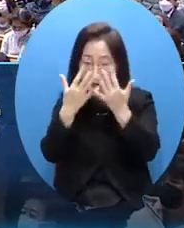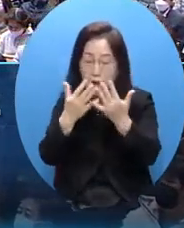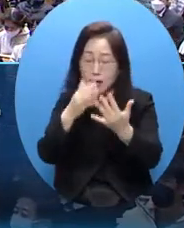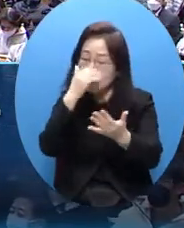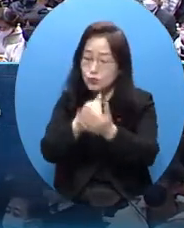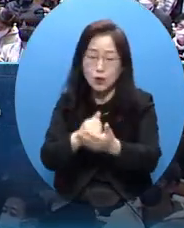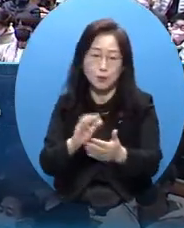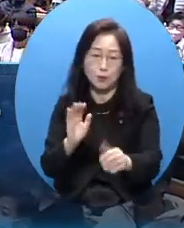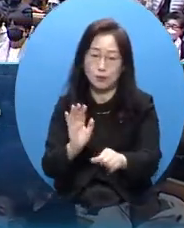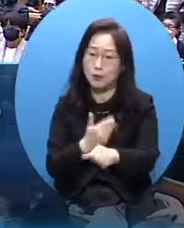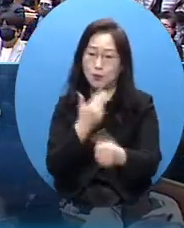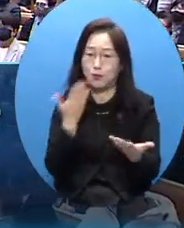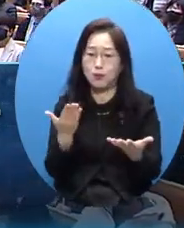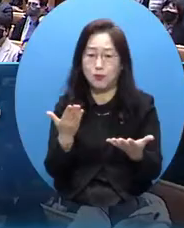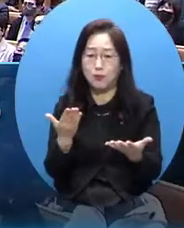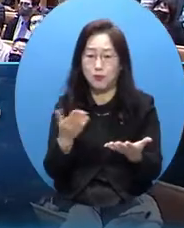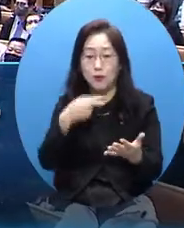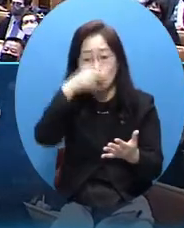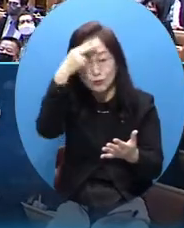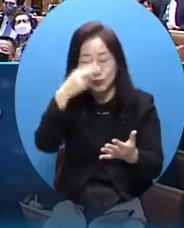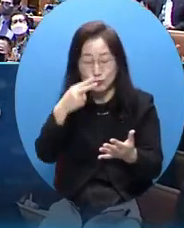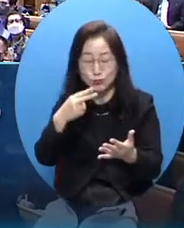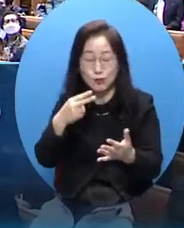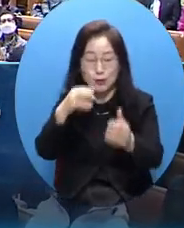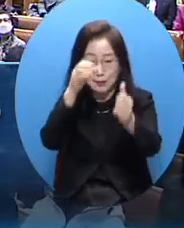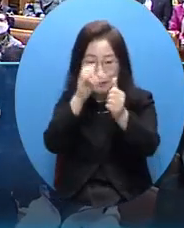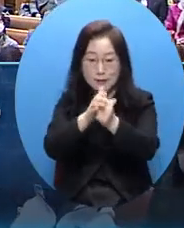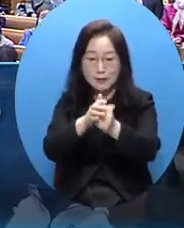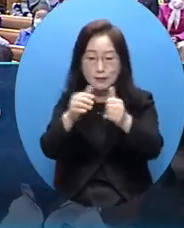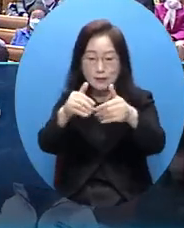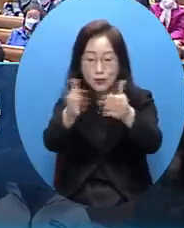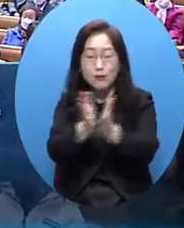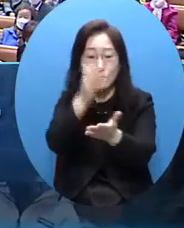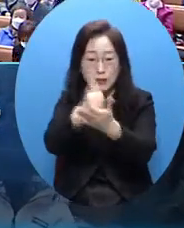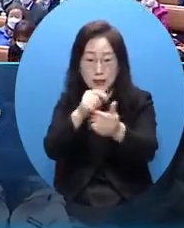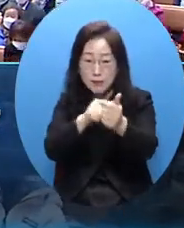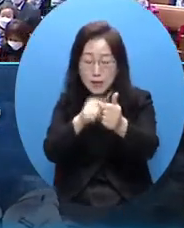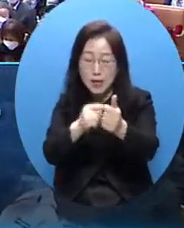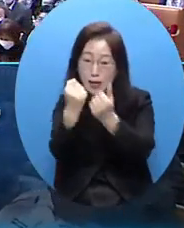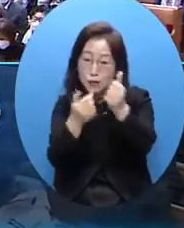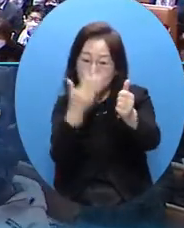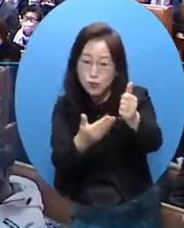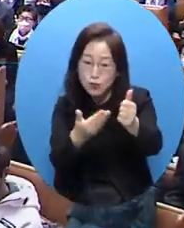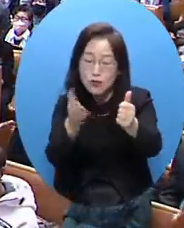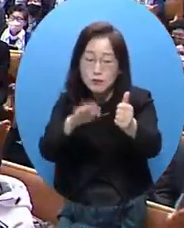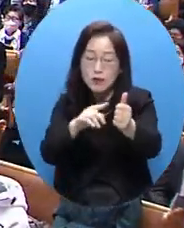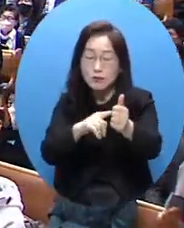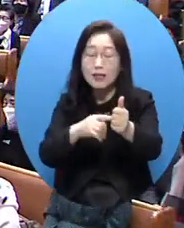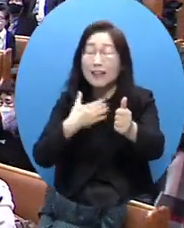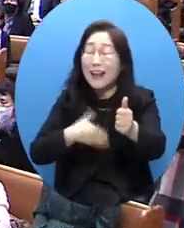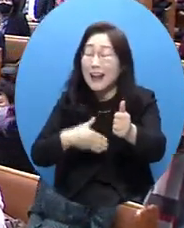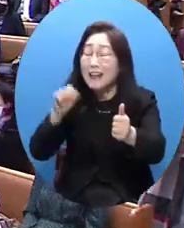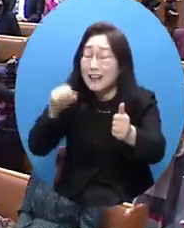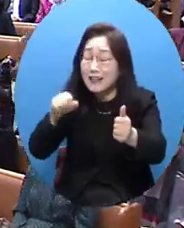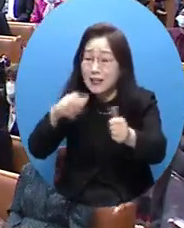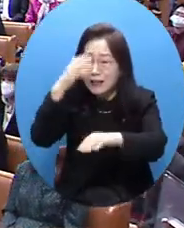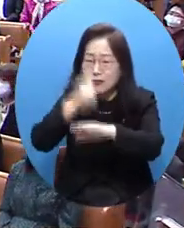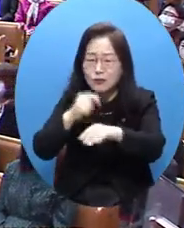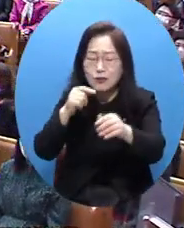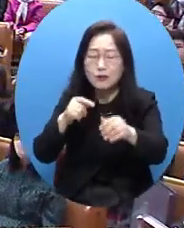from the land of the Hebrew and even I have done nothing deserved by being in the prison in a dungeon